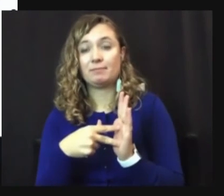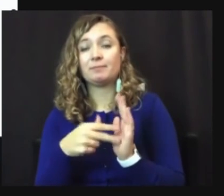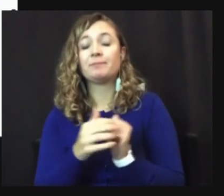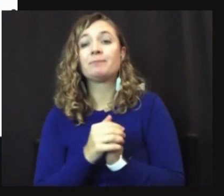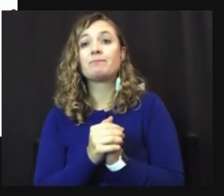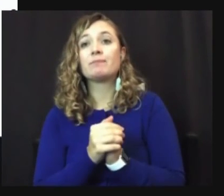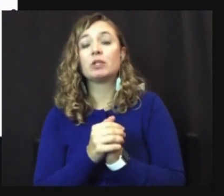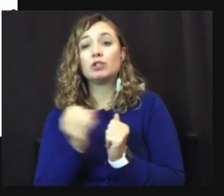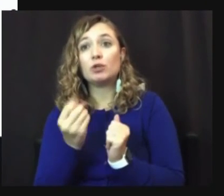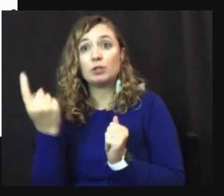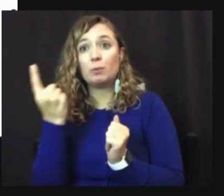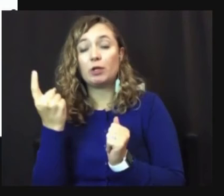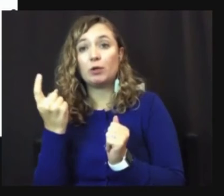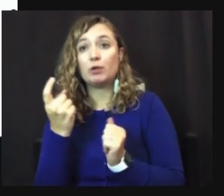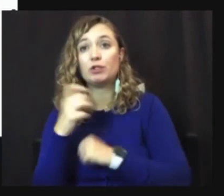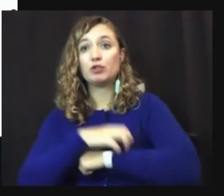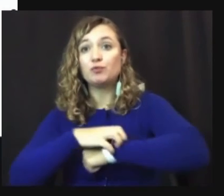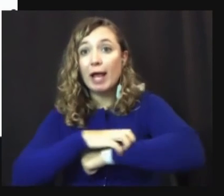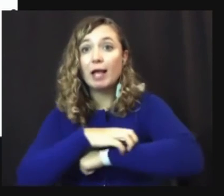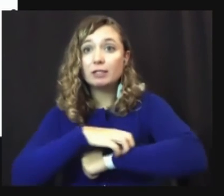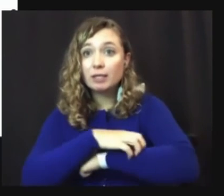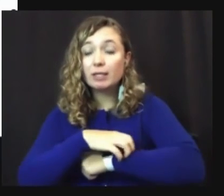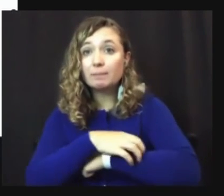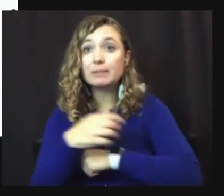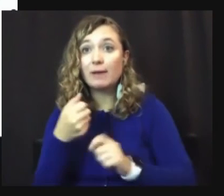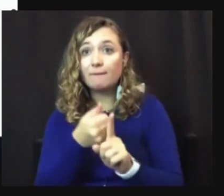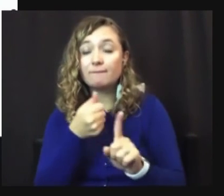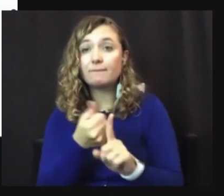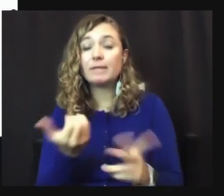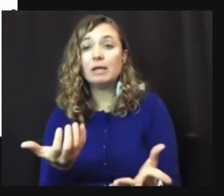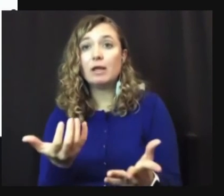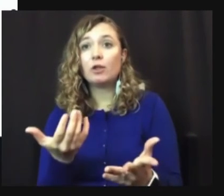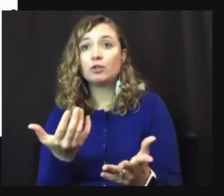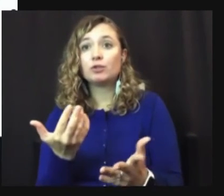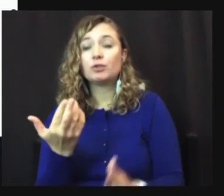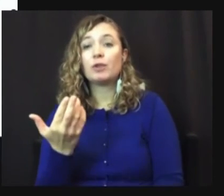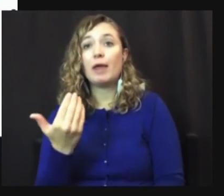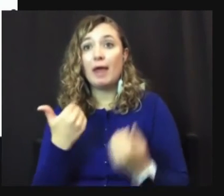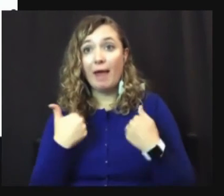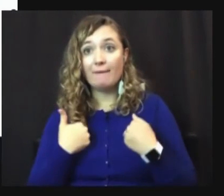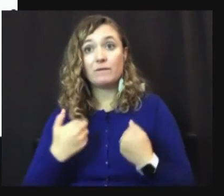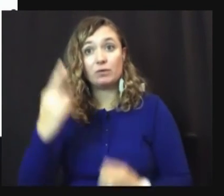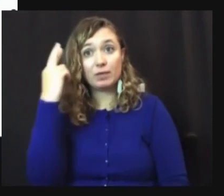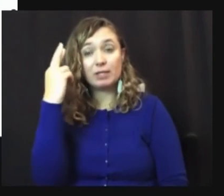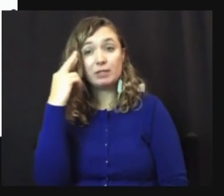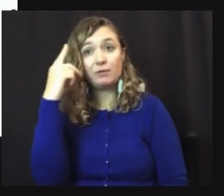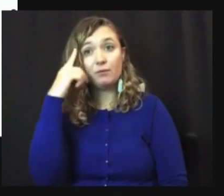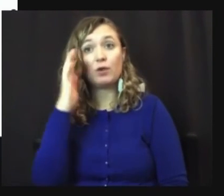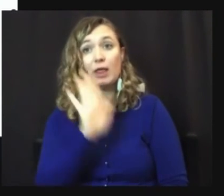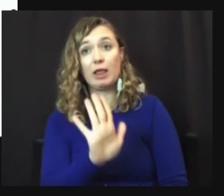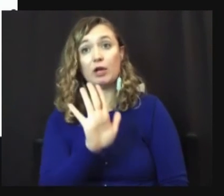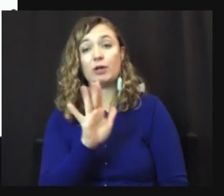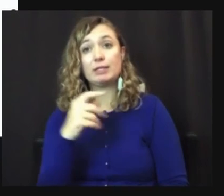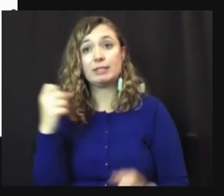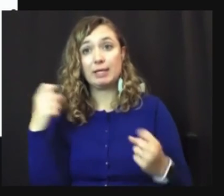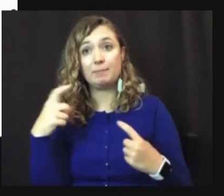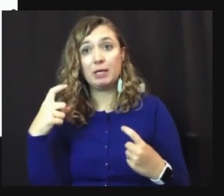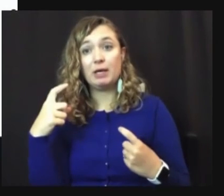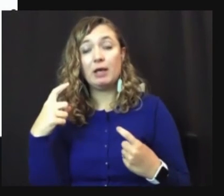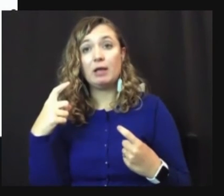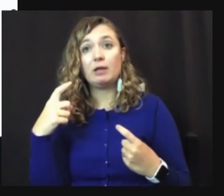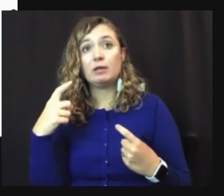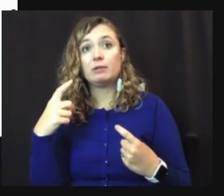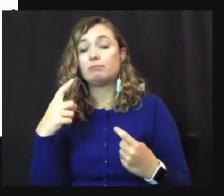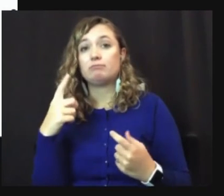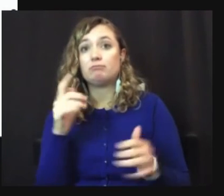scratching themselves, there's a reason for their stem, just like there's a reason for a